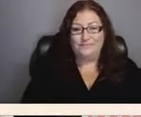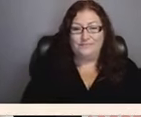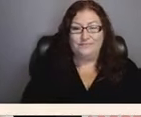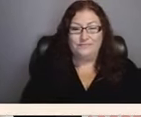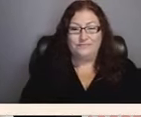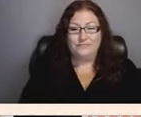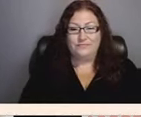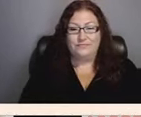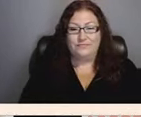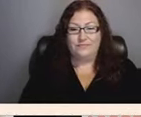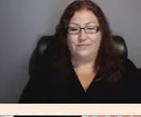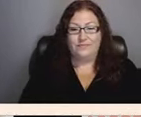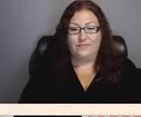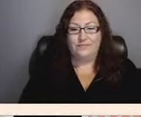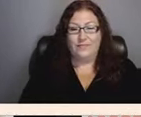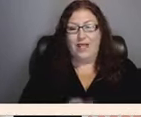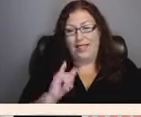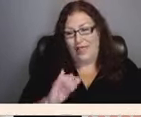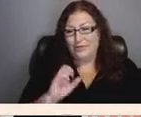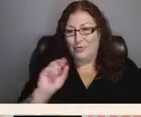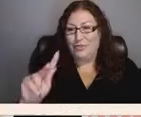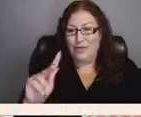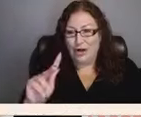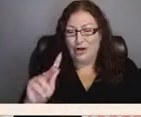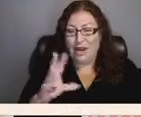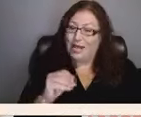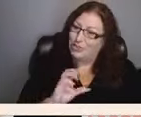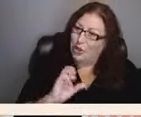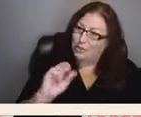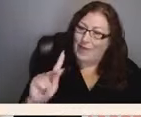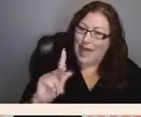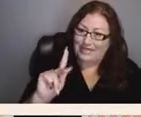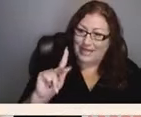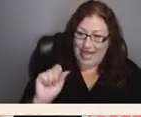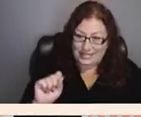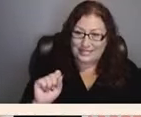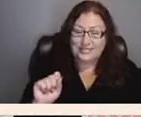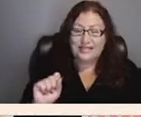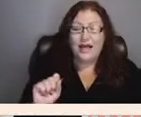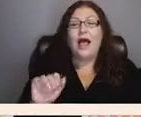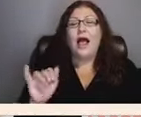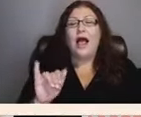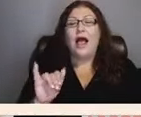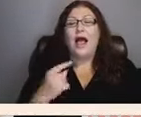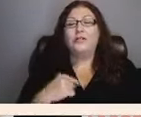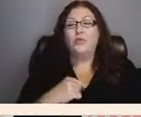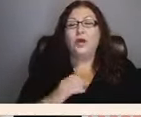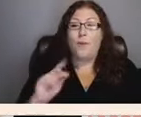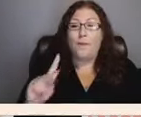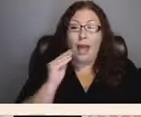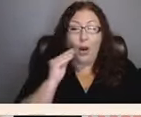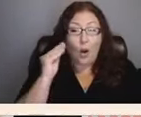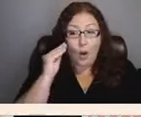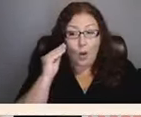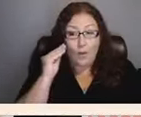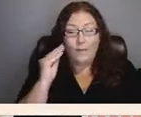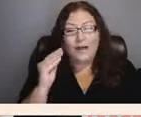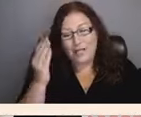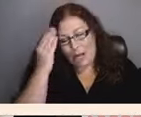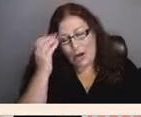And it is the return. And she returns to Kansas. And as we return home, as I know so many of you